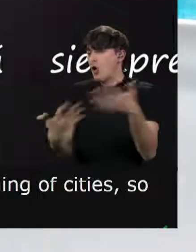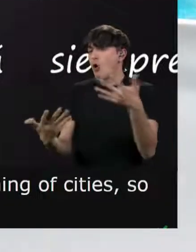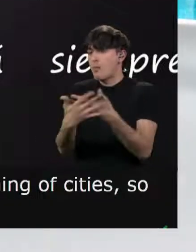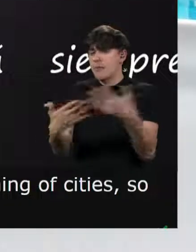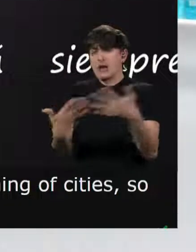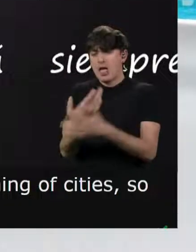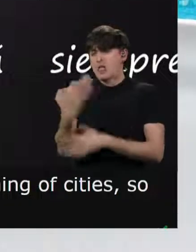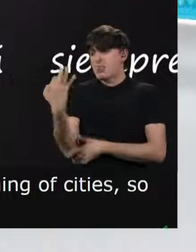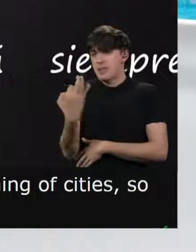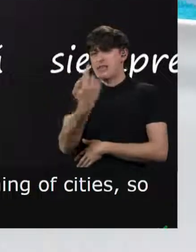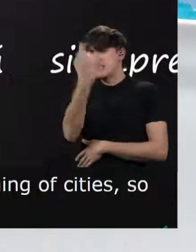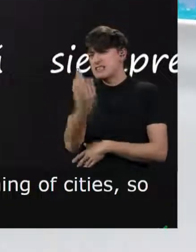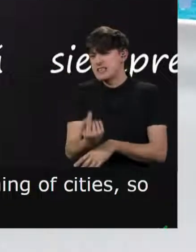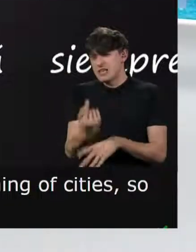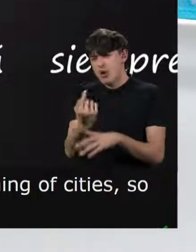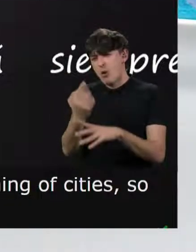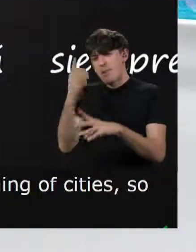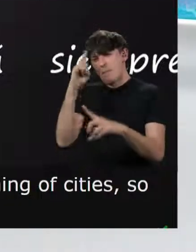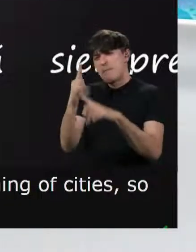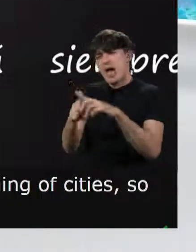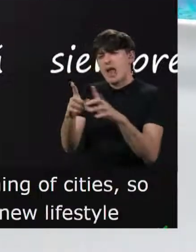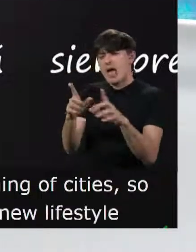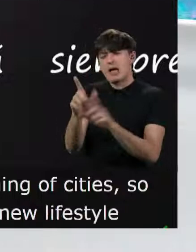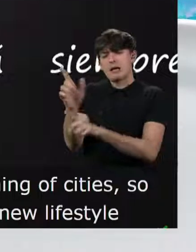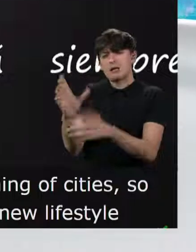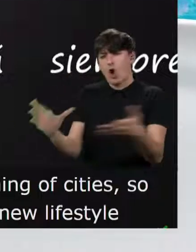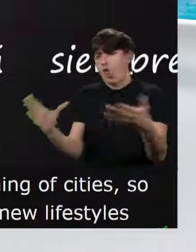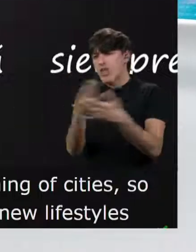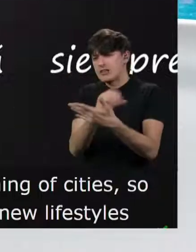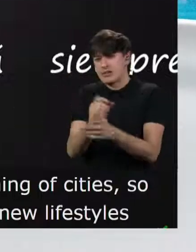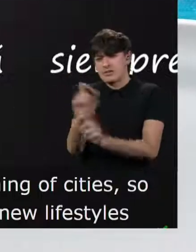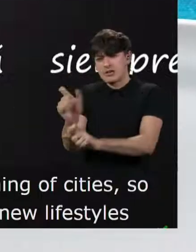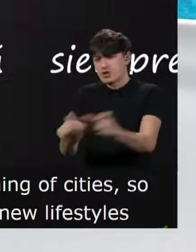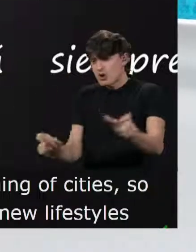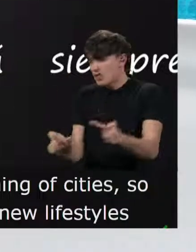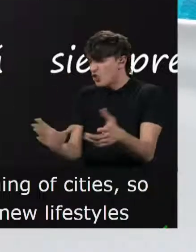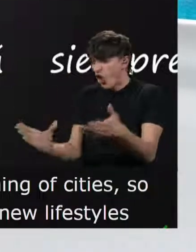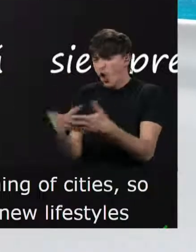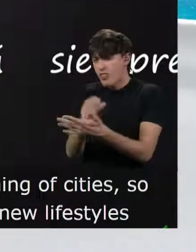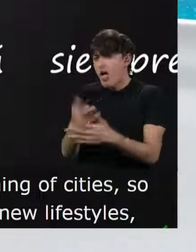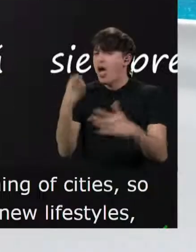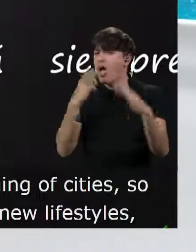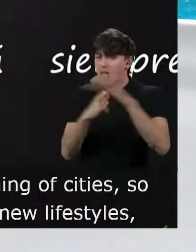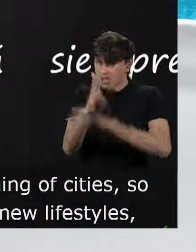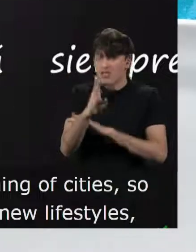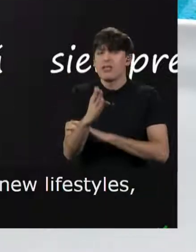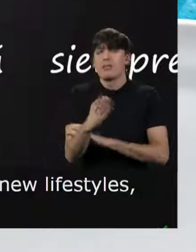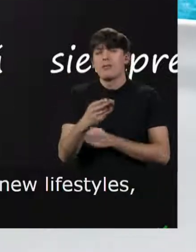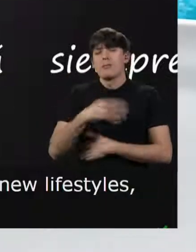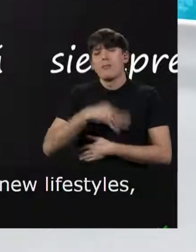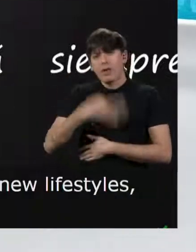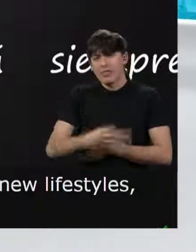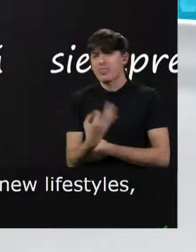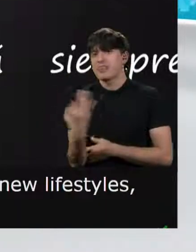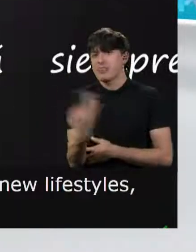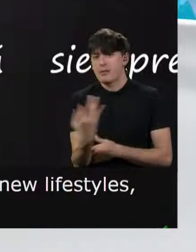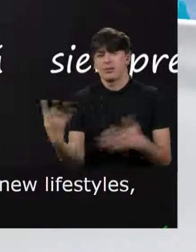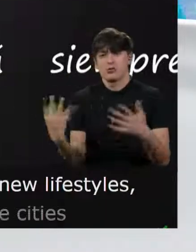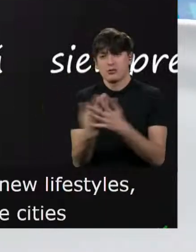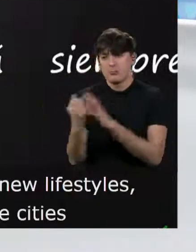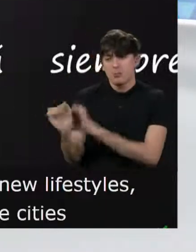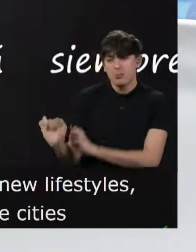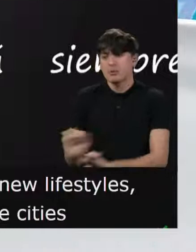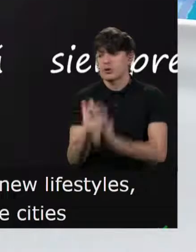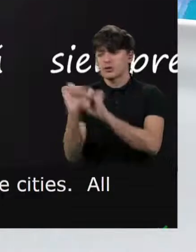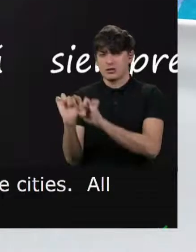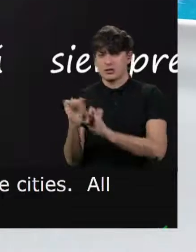lifestyles, and the design for everyone. All people have to use cities. All people have to be